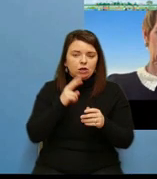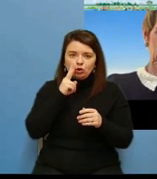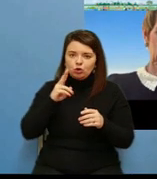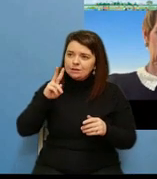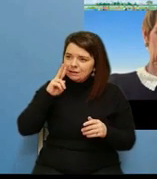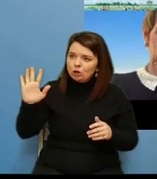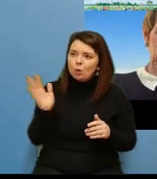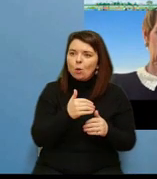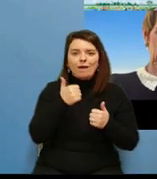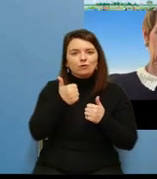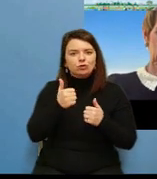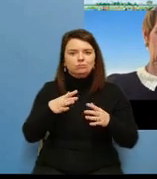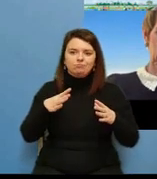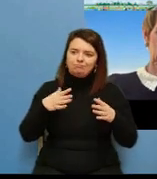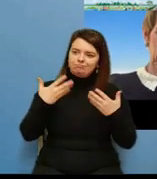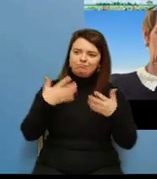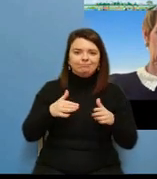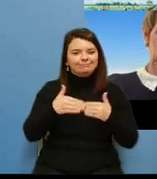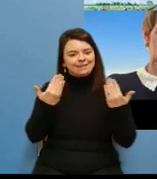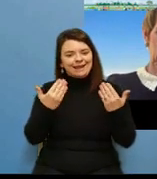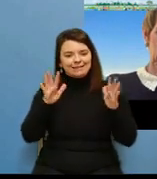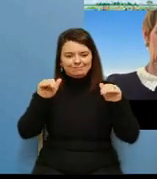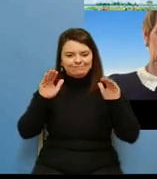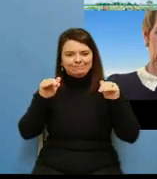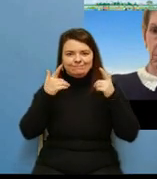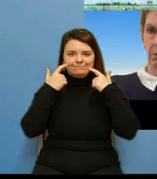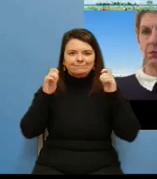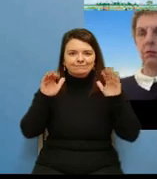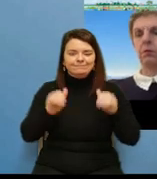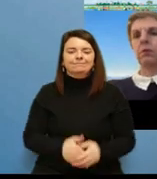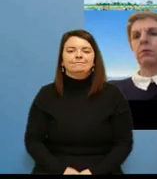who've worked on that. Good to see you all. See you at the next meeting.